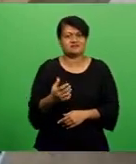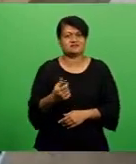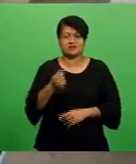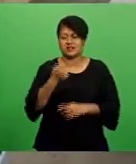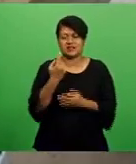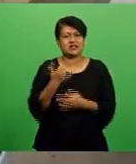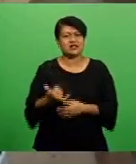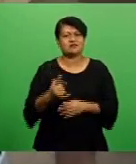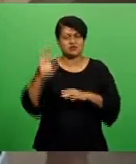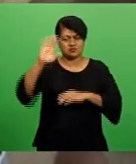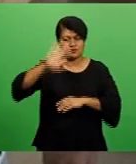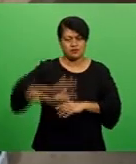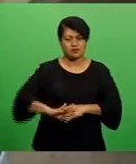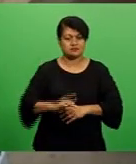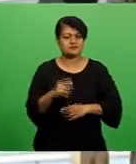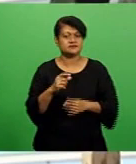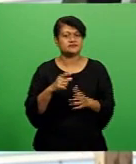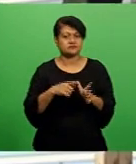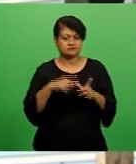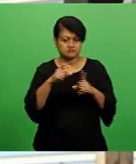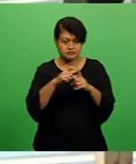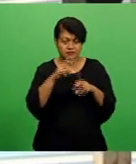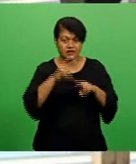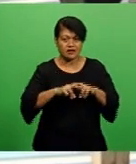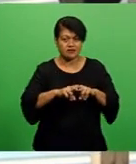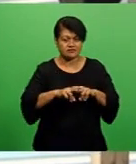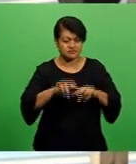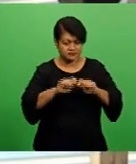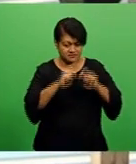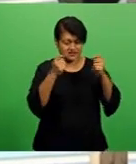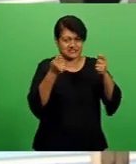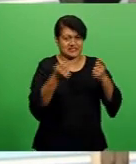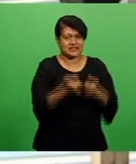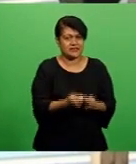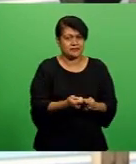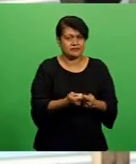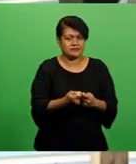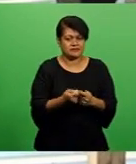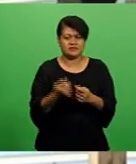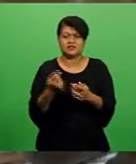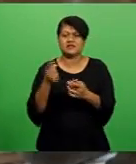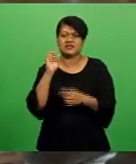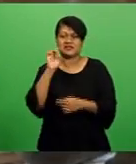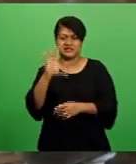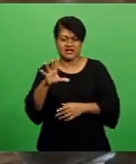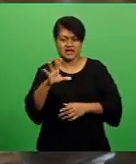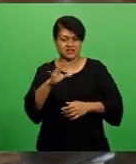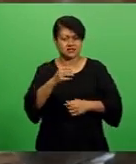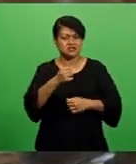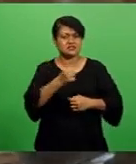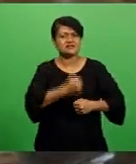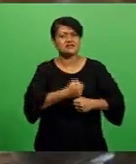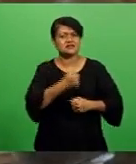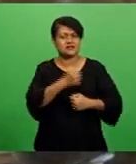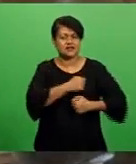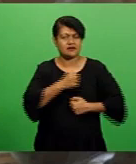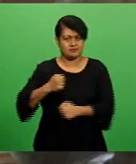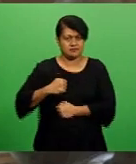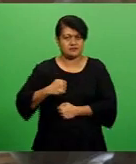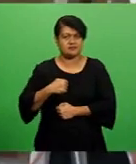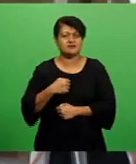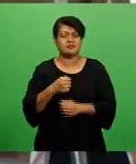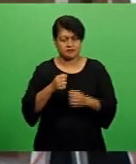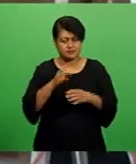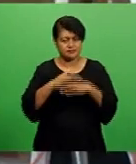20 ADF personnel from the 6th Engineer Support Regiment, along with 10 RFMF engineers, are undertaking the rehabilitation